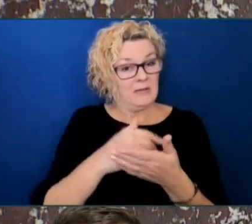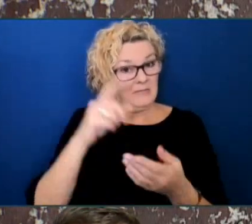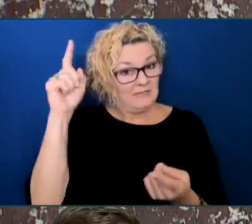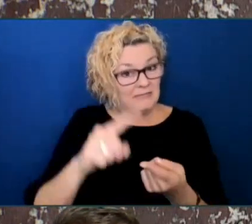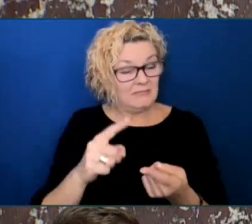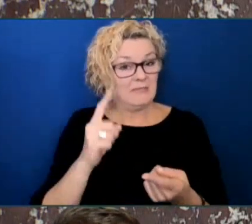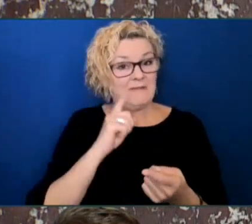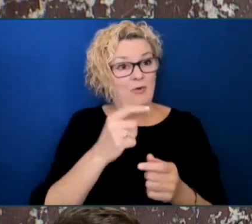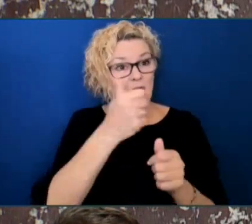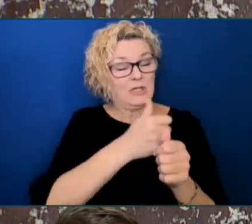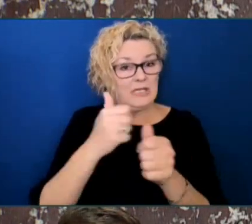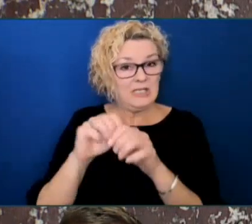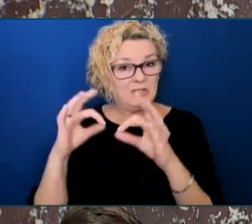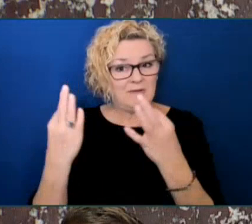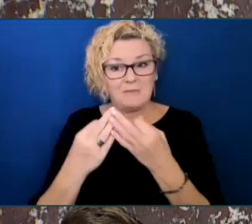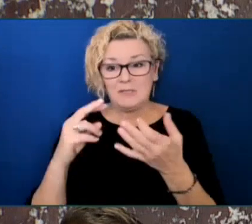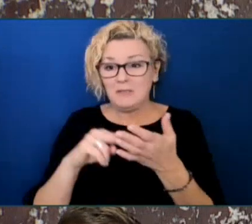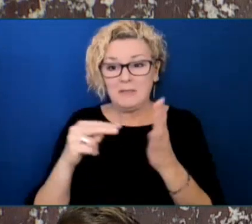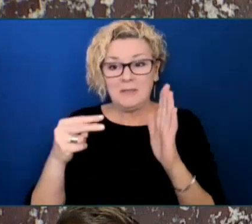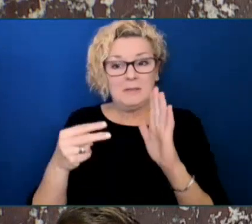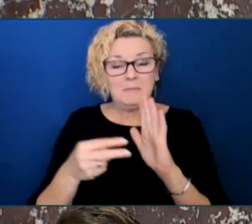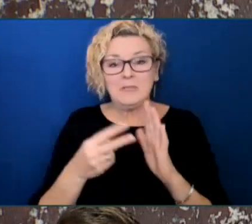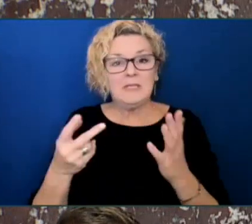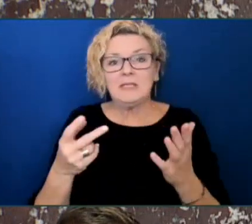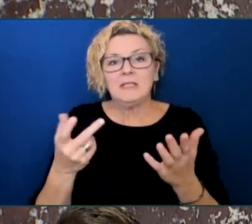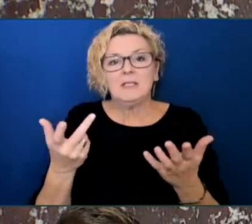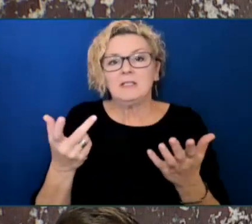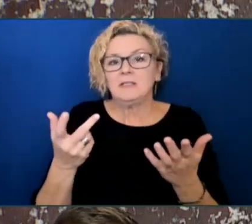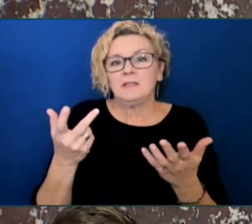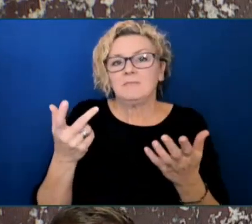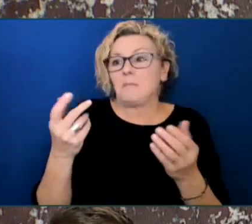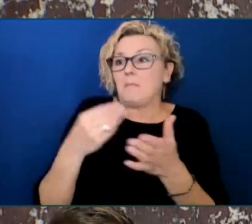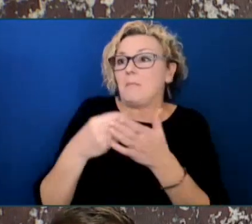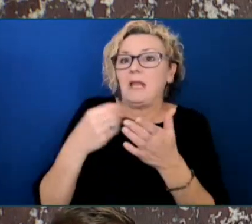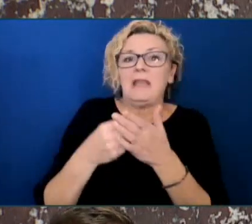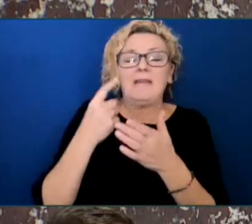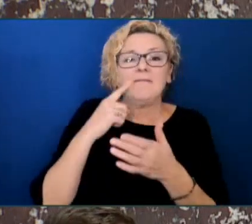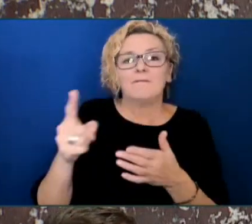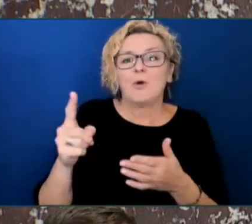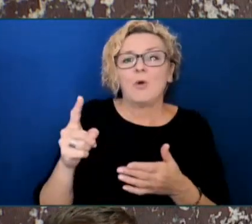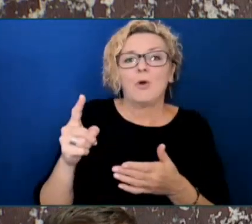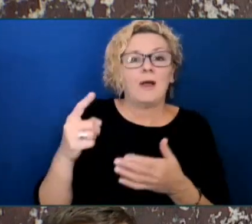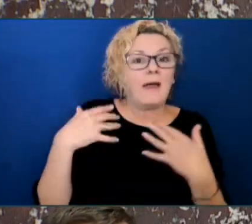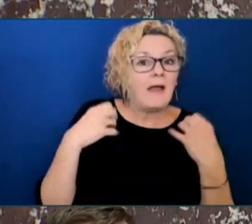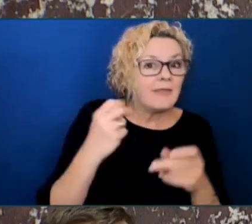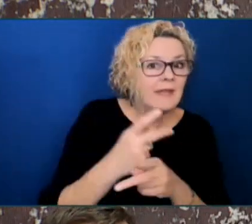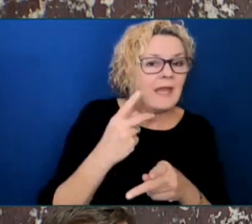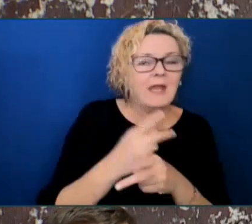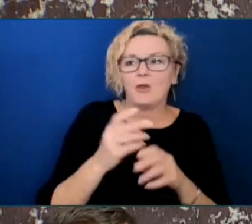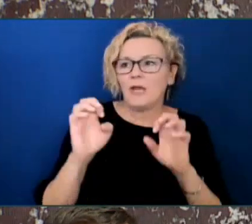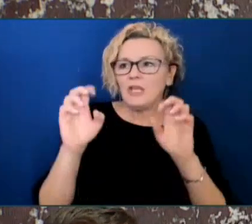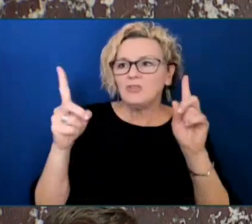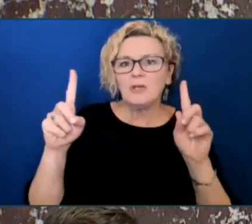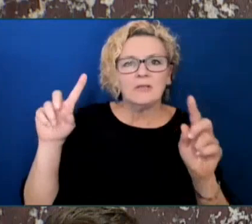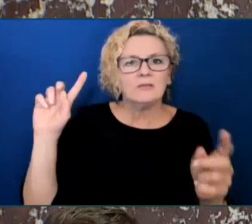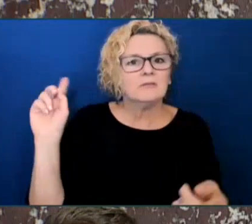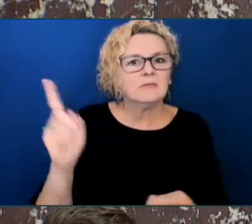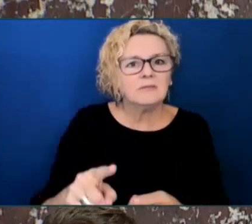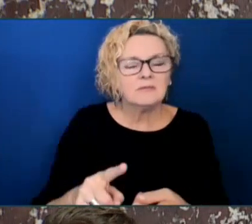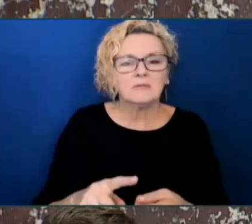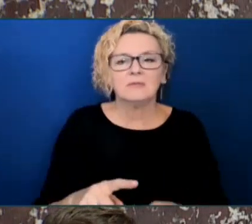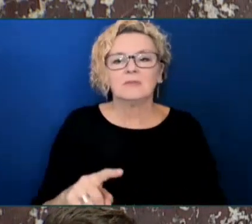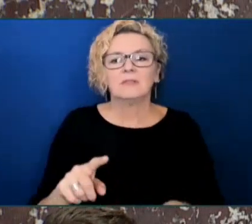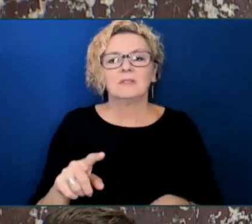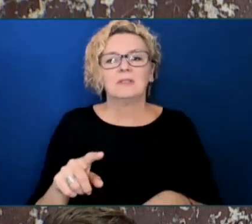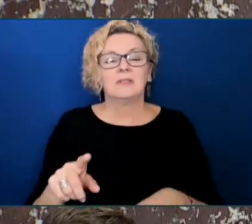strip billions annually from things like healthcare and education. On top of that, it's dealing a massive hit to the job market, with